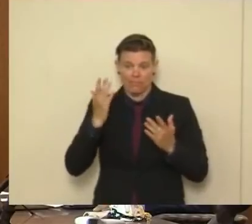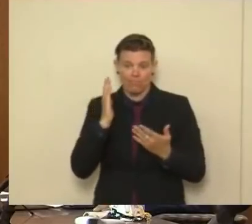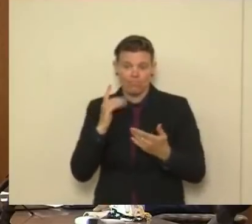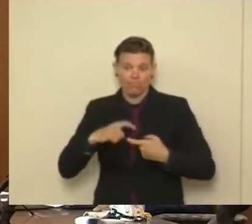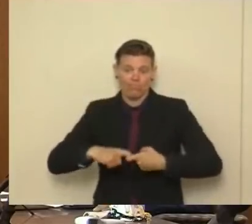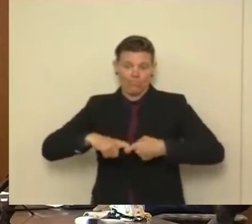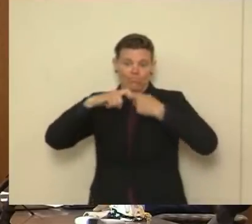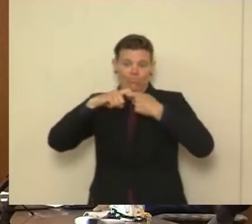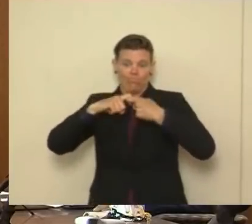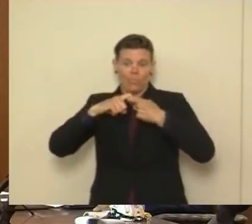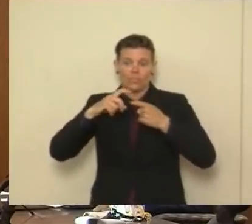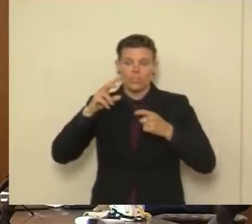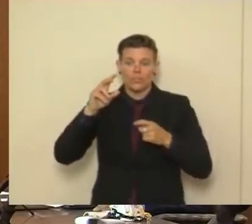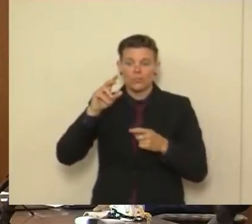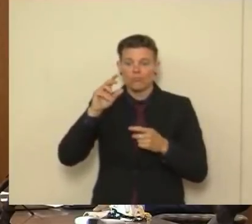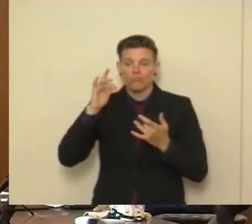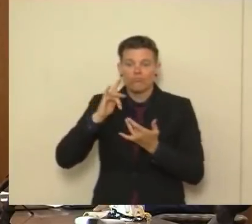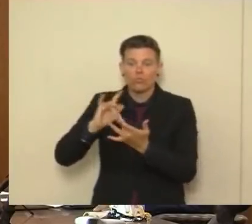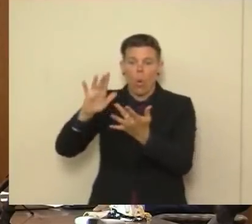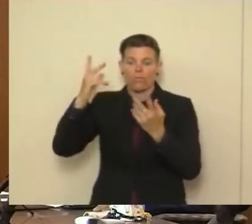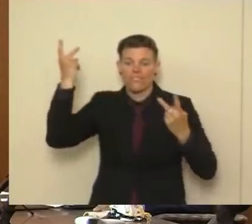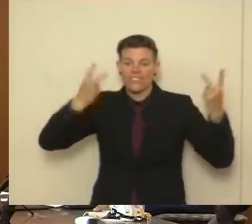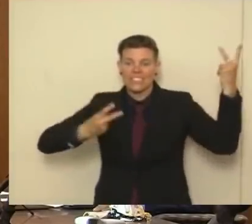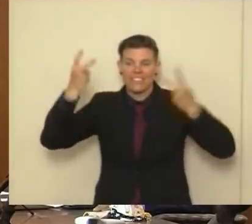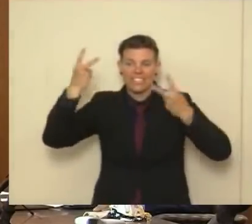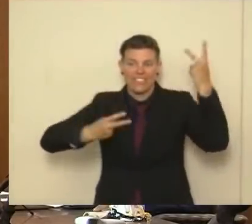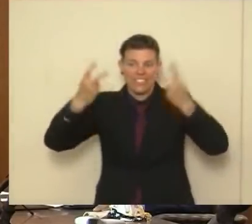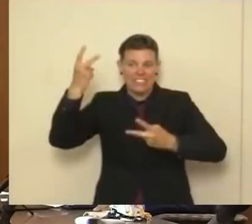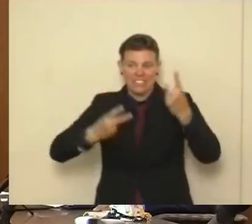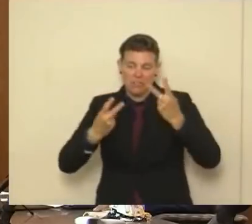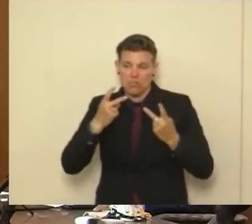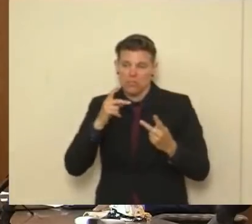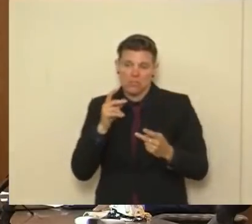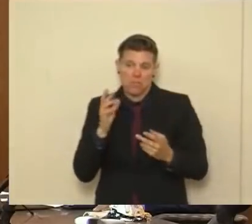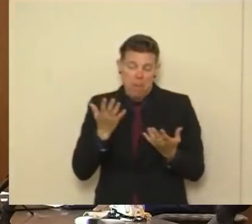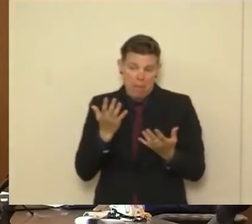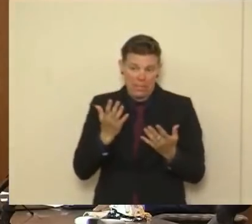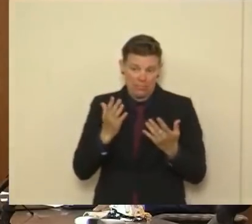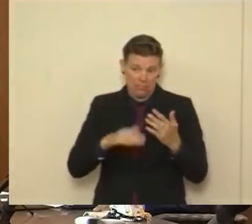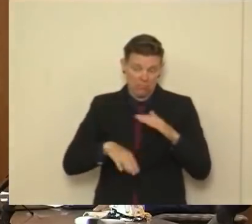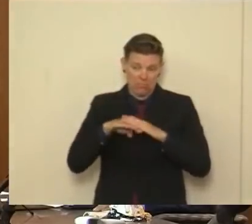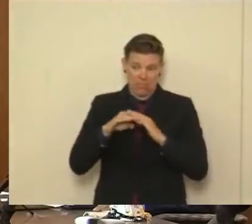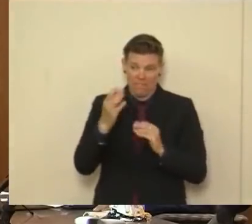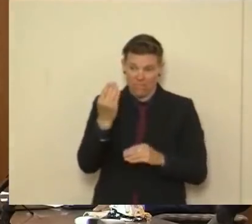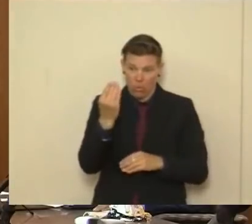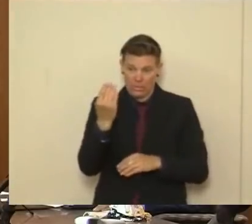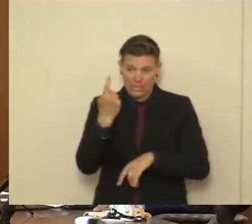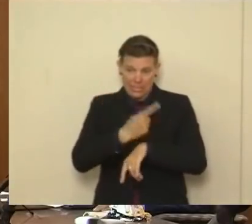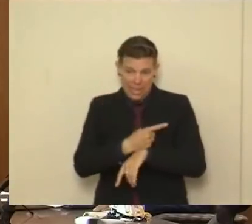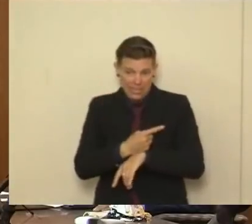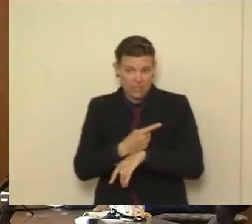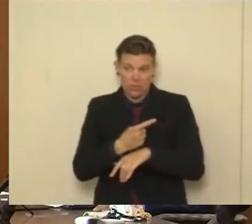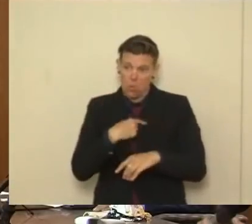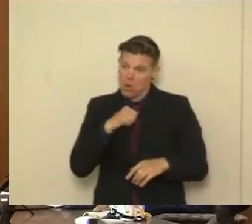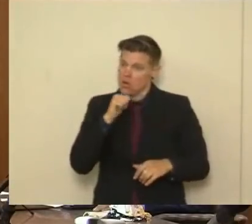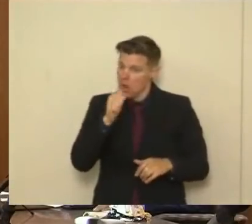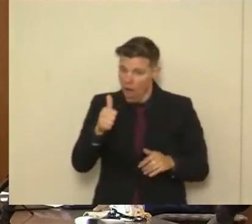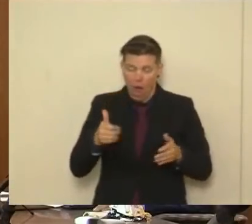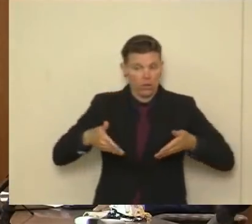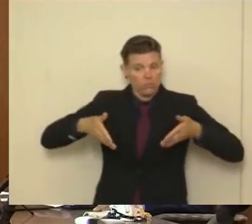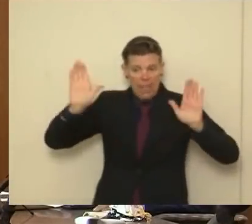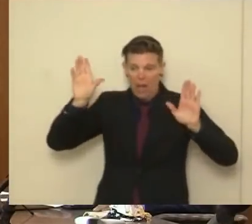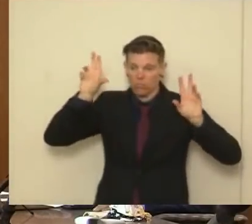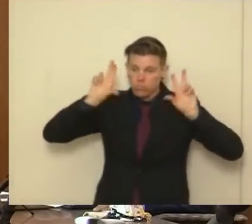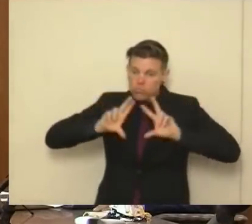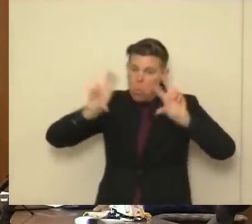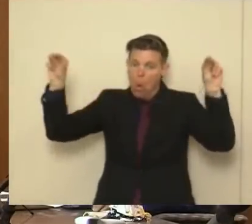I don't know a lot of tourists who come for more than 14 days. Is that basically what we're saying, that we're not going to have tourists really in the